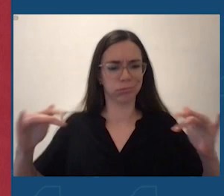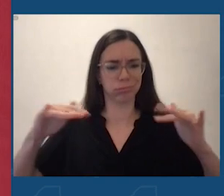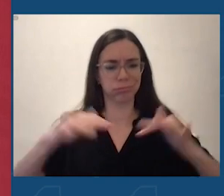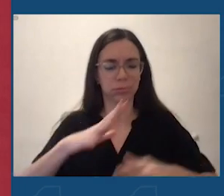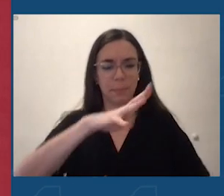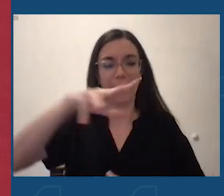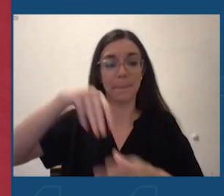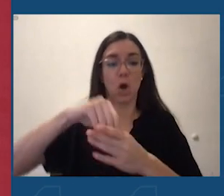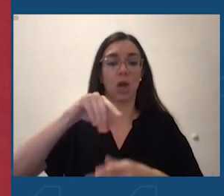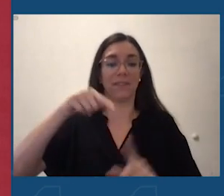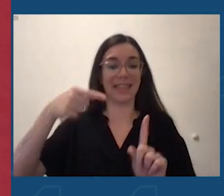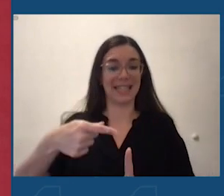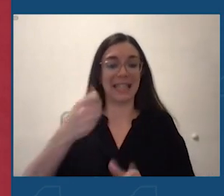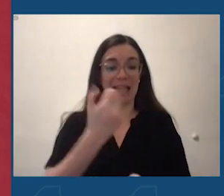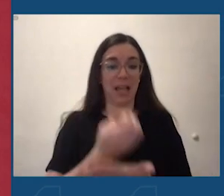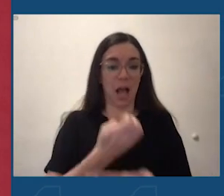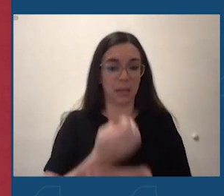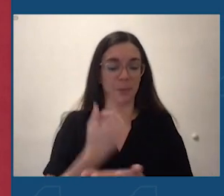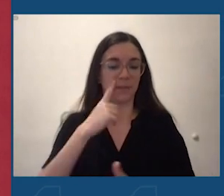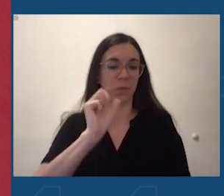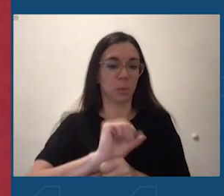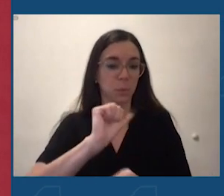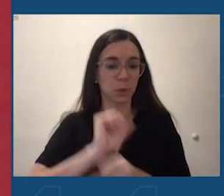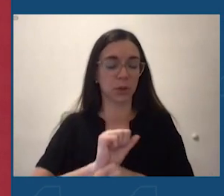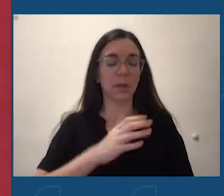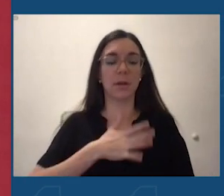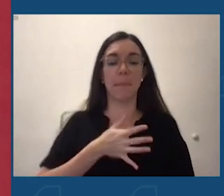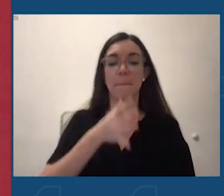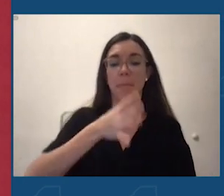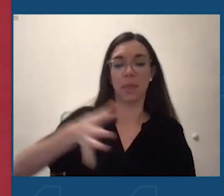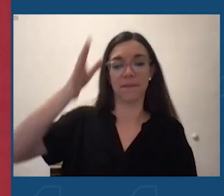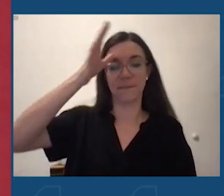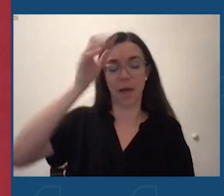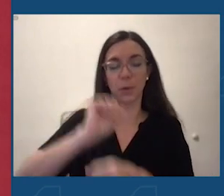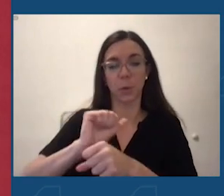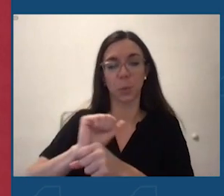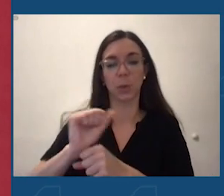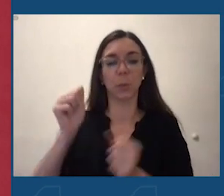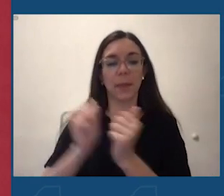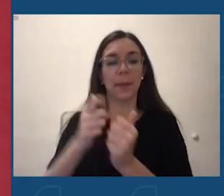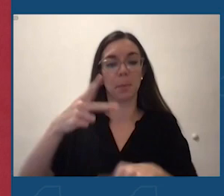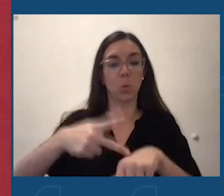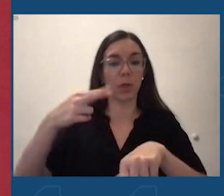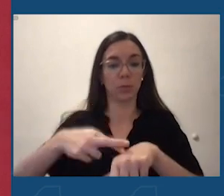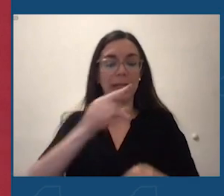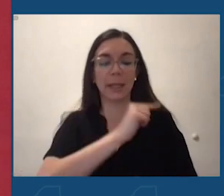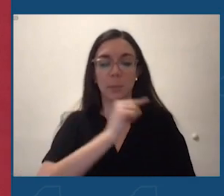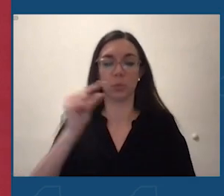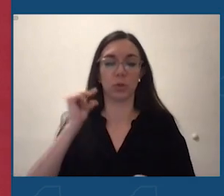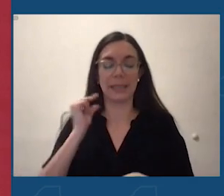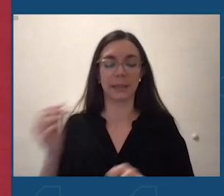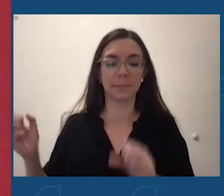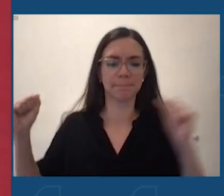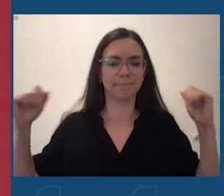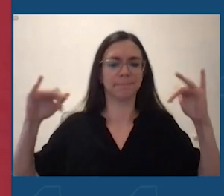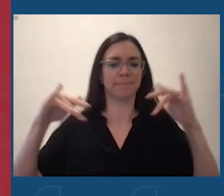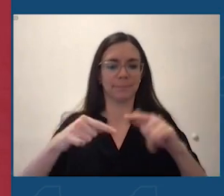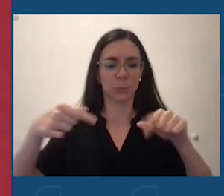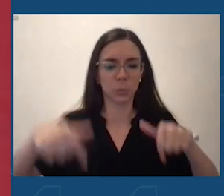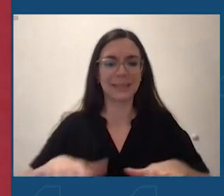My mother and father, working with a Puerto Rican priest who relocated to this area, realized that there were children who didn't